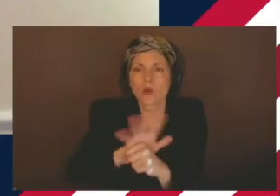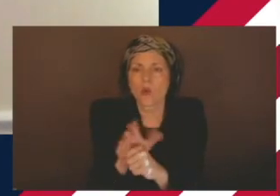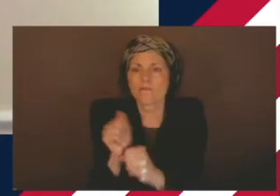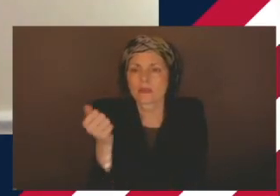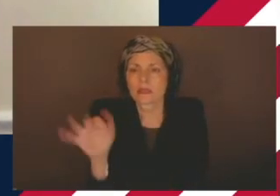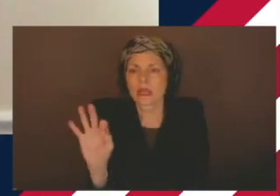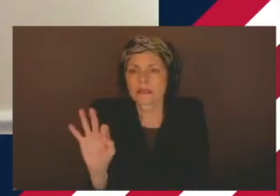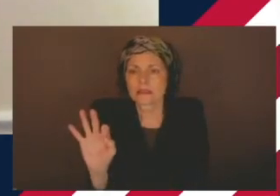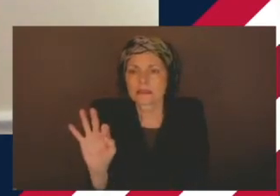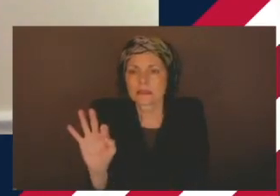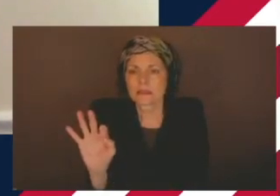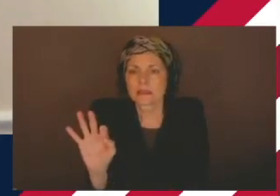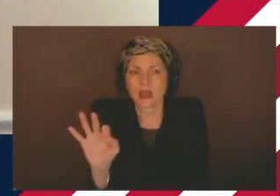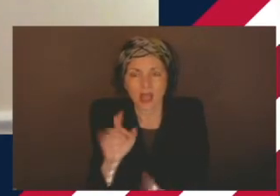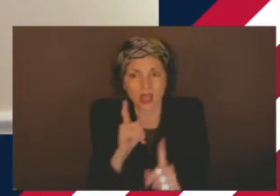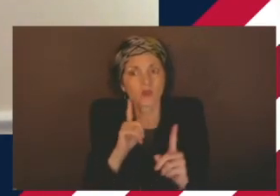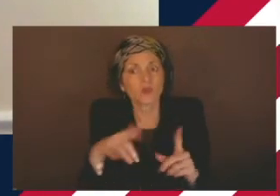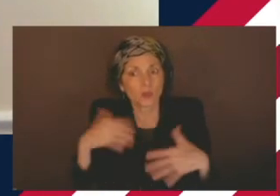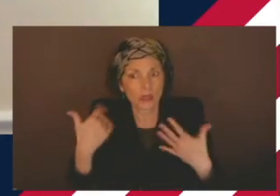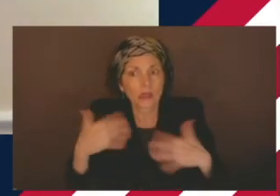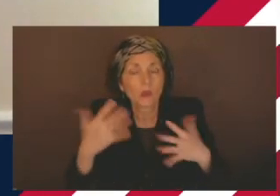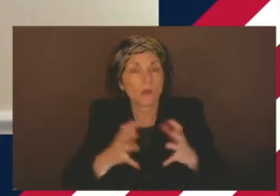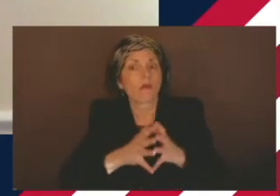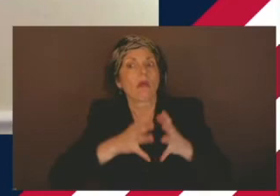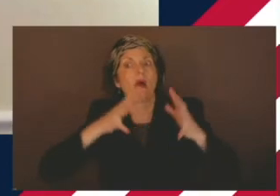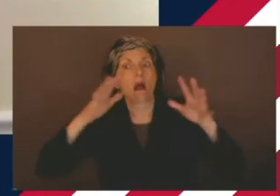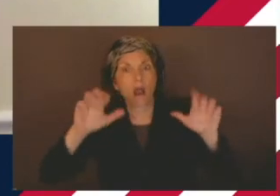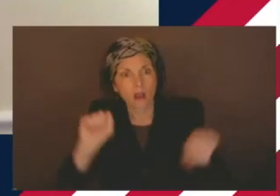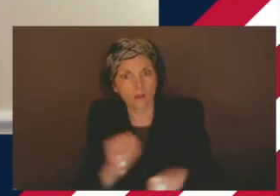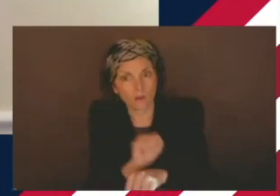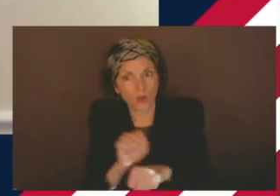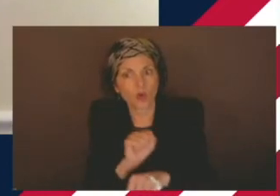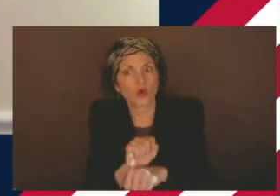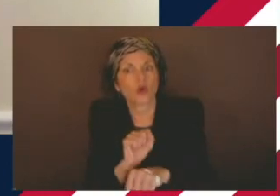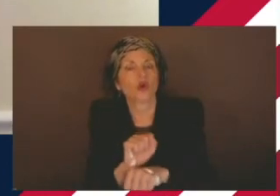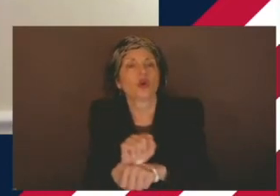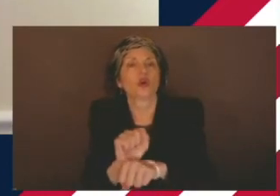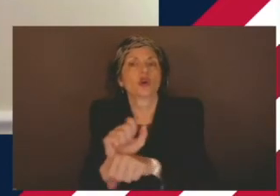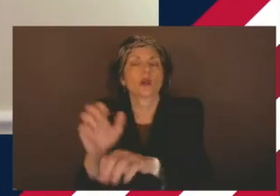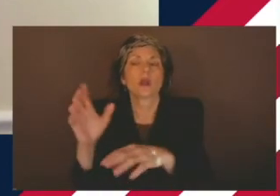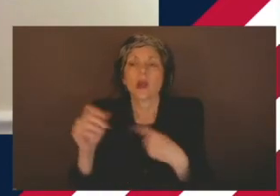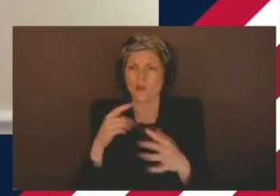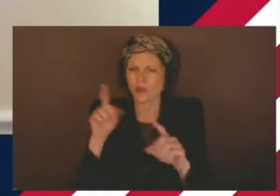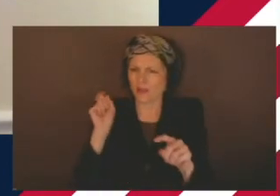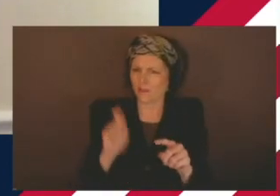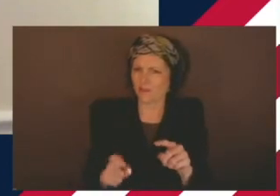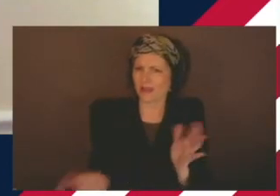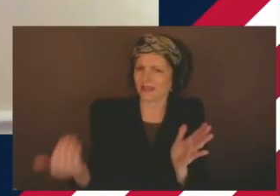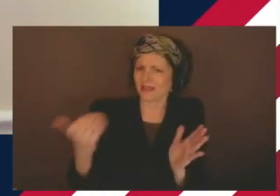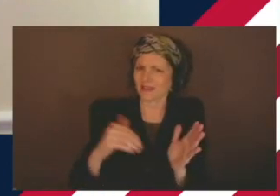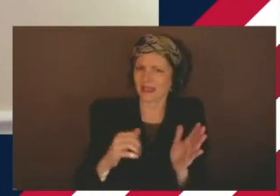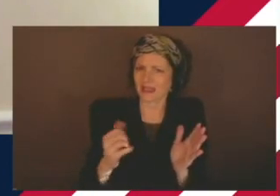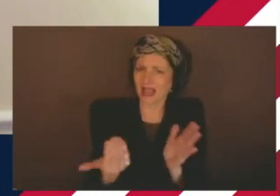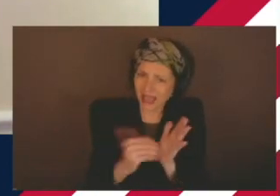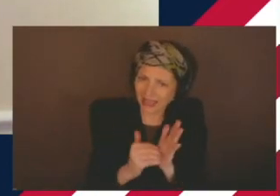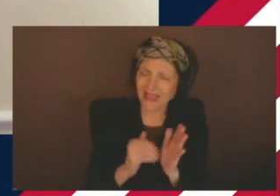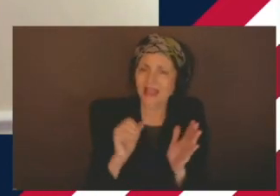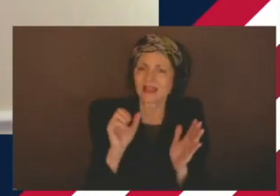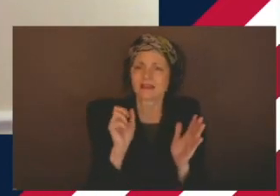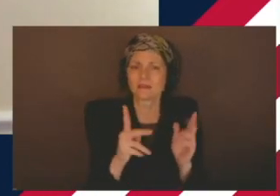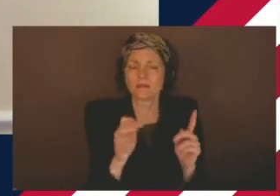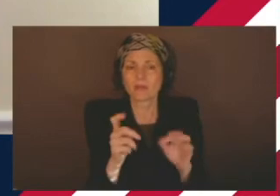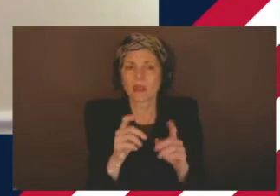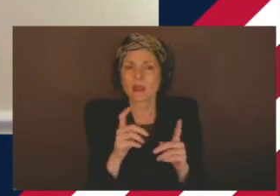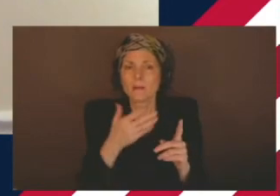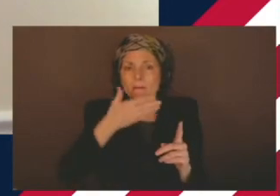task if we restore trust in public service, science, and civil society, and give all our citizens a chance to do